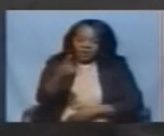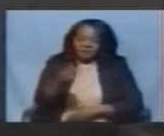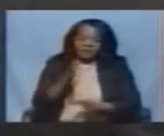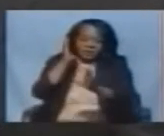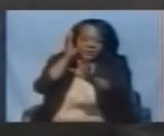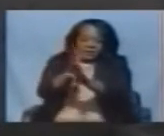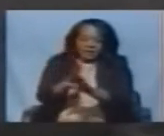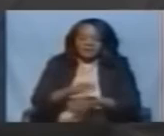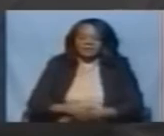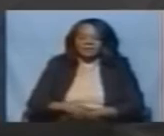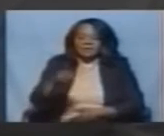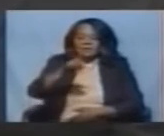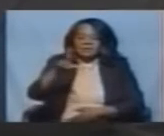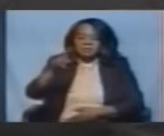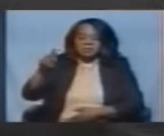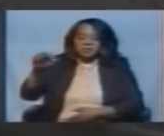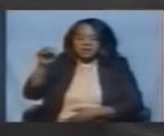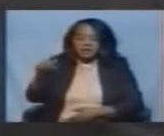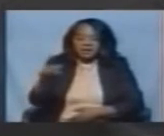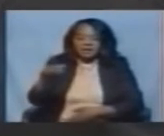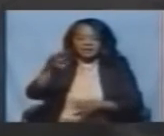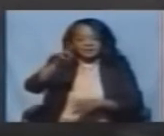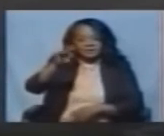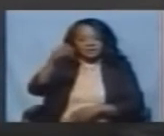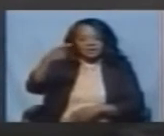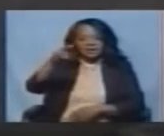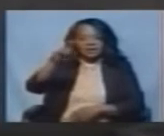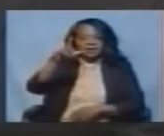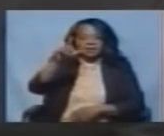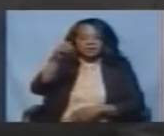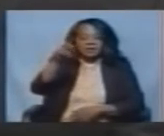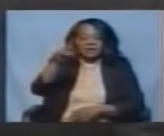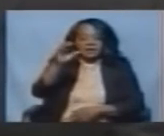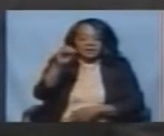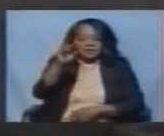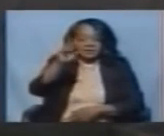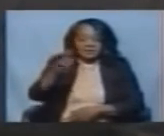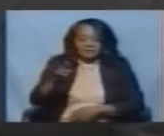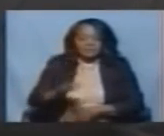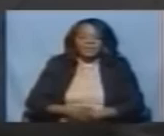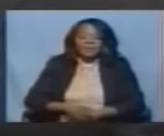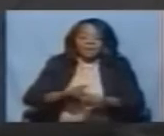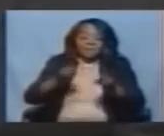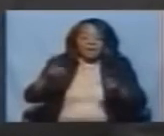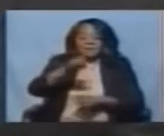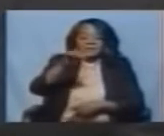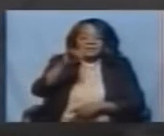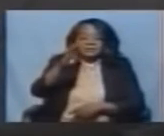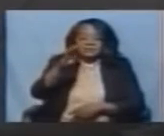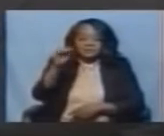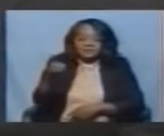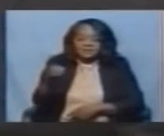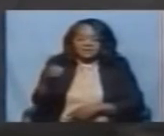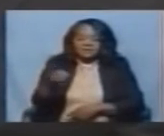ZPPA is a regulator. ZIPS is an enforcer of that. You know, ZIPS looks at the person who is